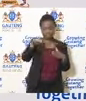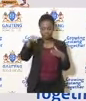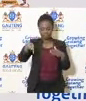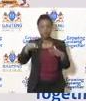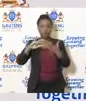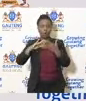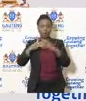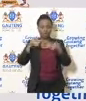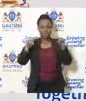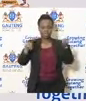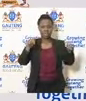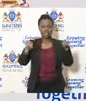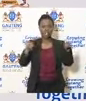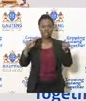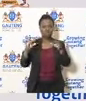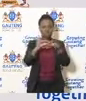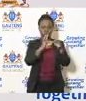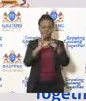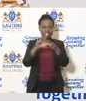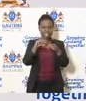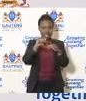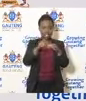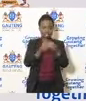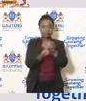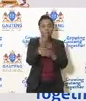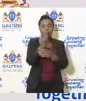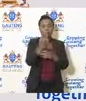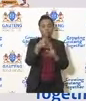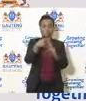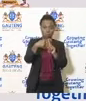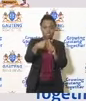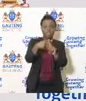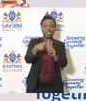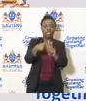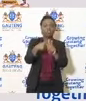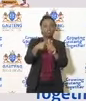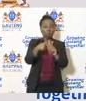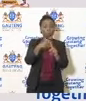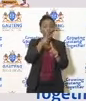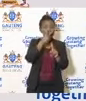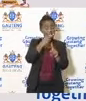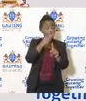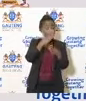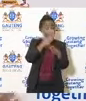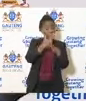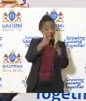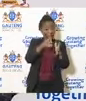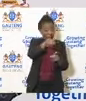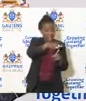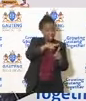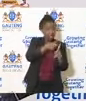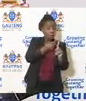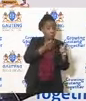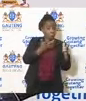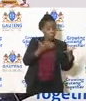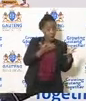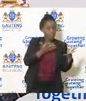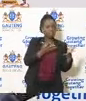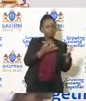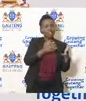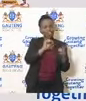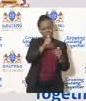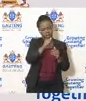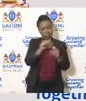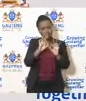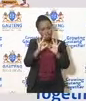we always do that. If a workplace tests positive, we look at where those workers come from. So we must go back to